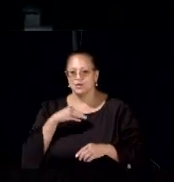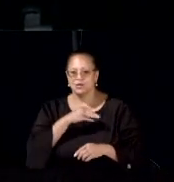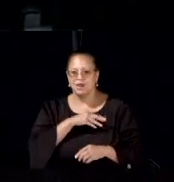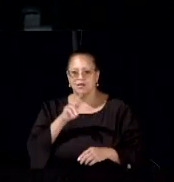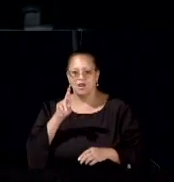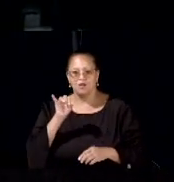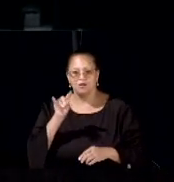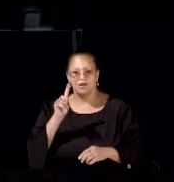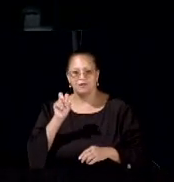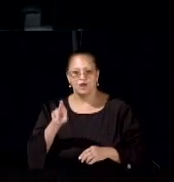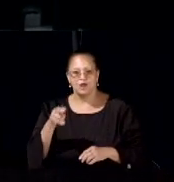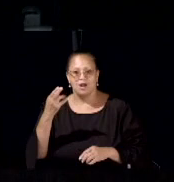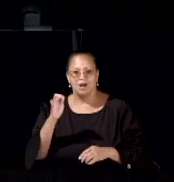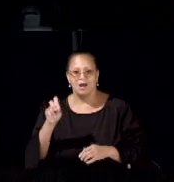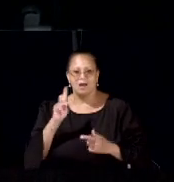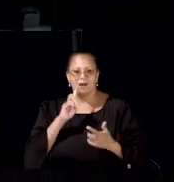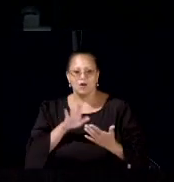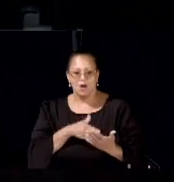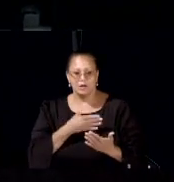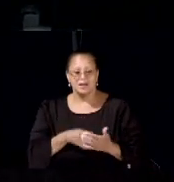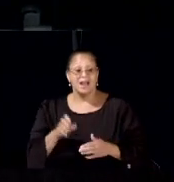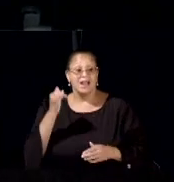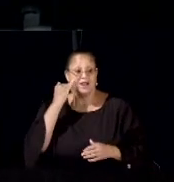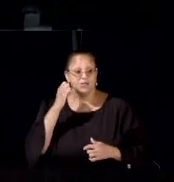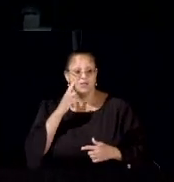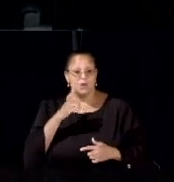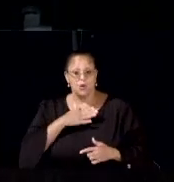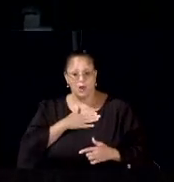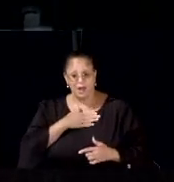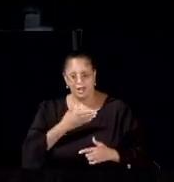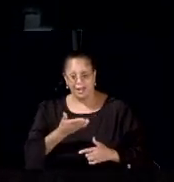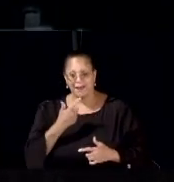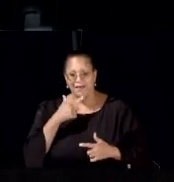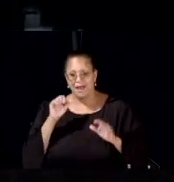Choirs. If you are willing and able, please remove your hat.